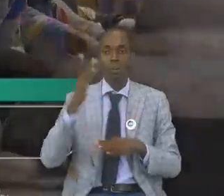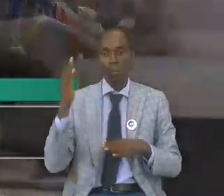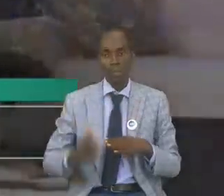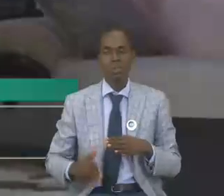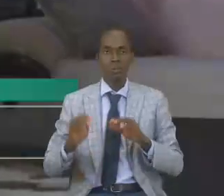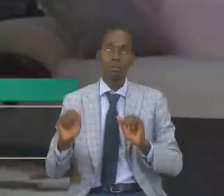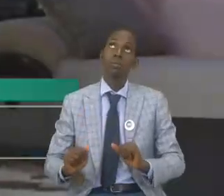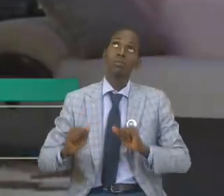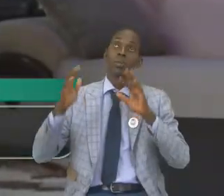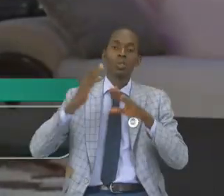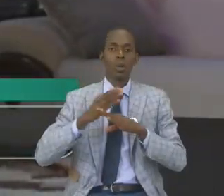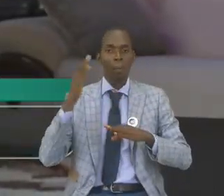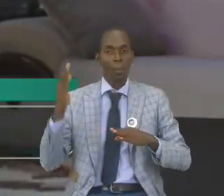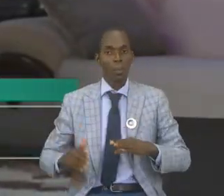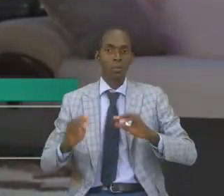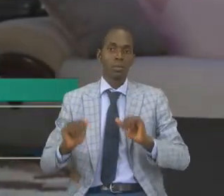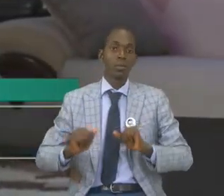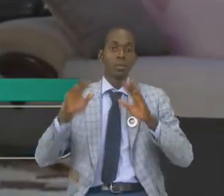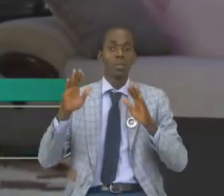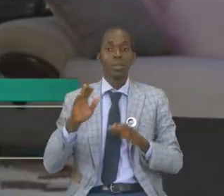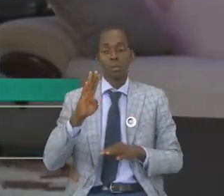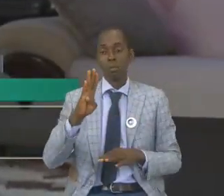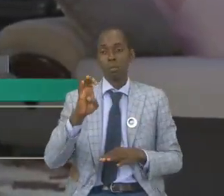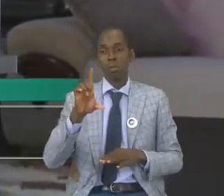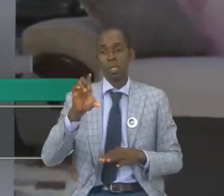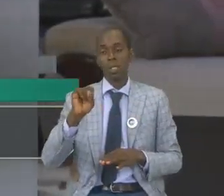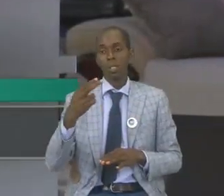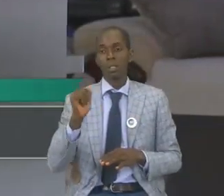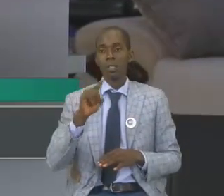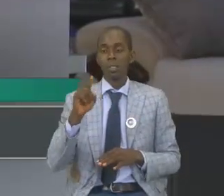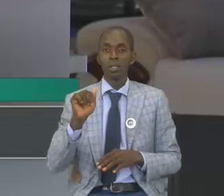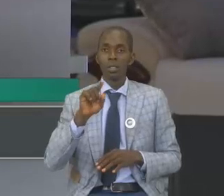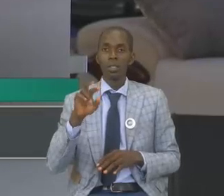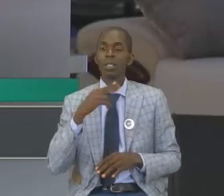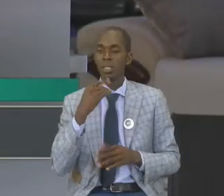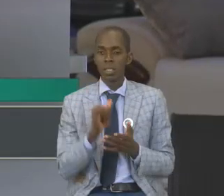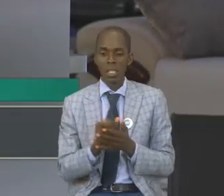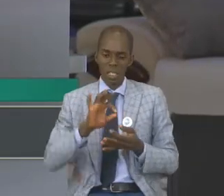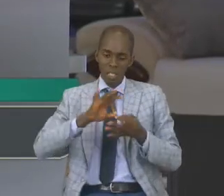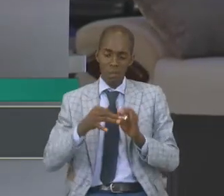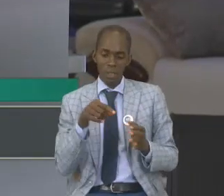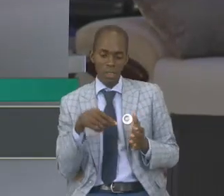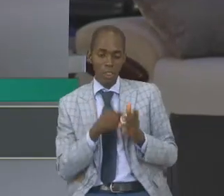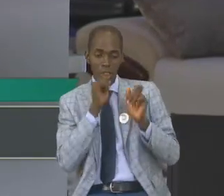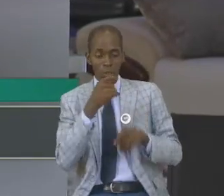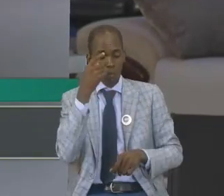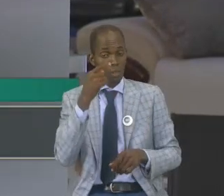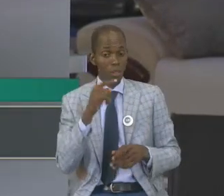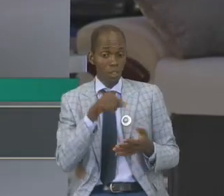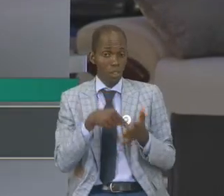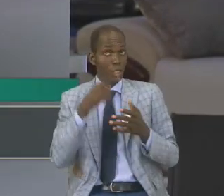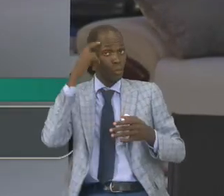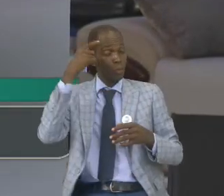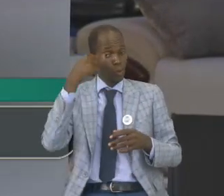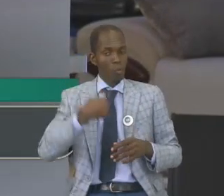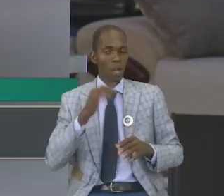Entire consecration. Belshazzar said, interpret this for me and I will give you gifts. He said, hold on to your gifts.